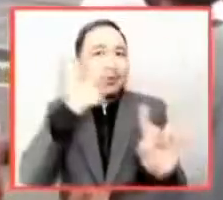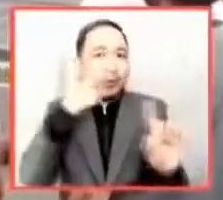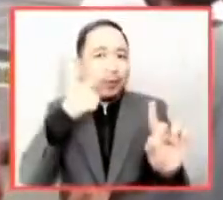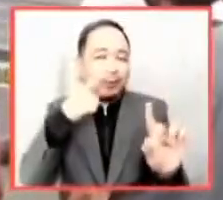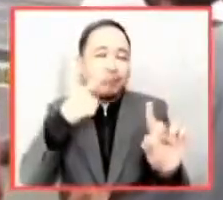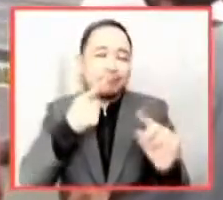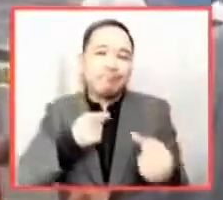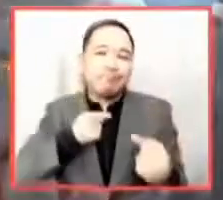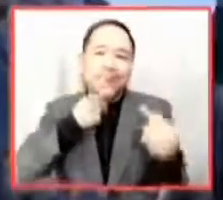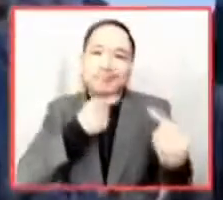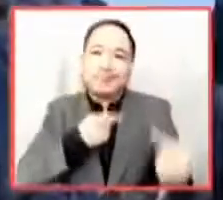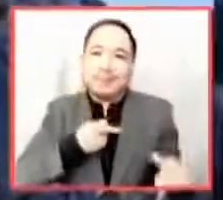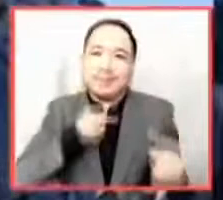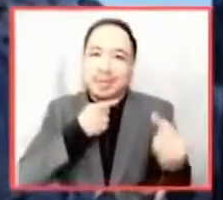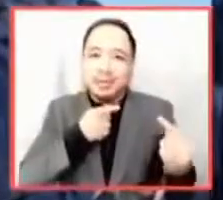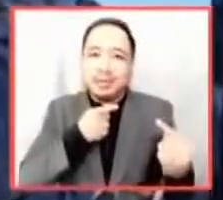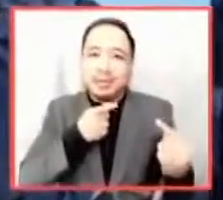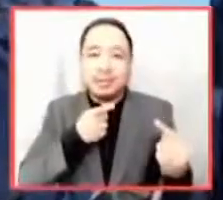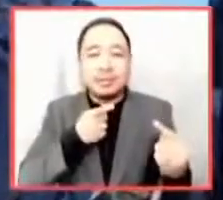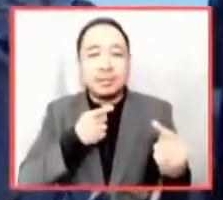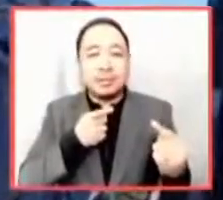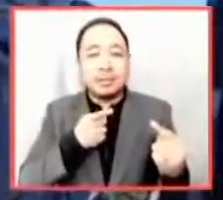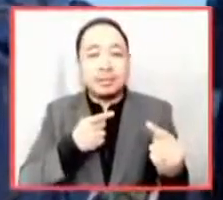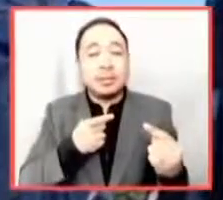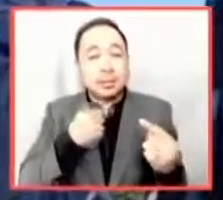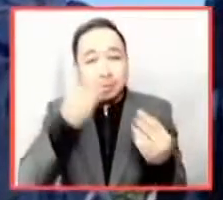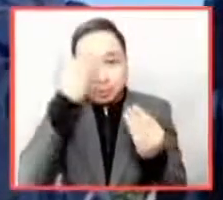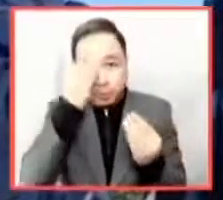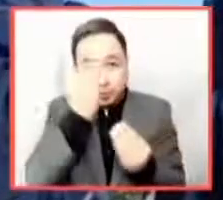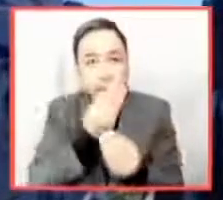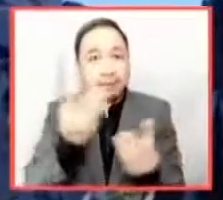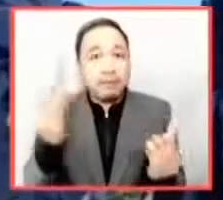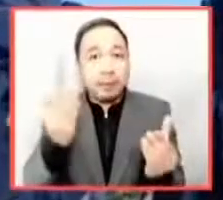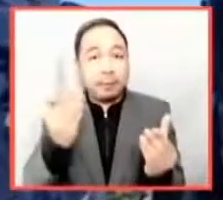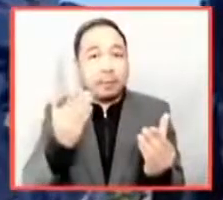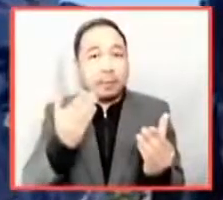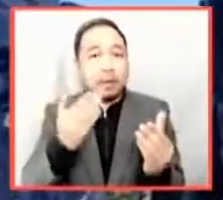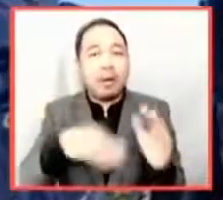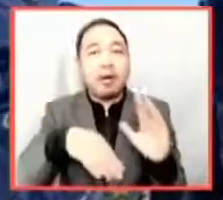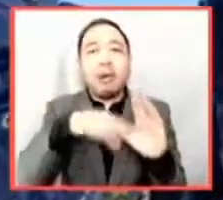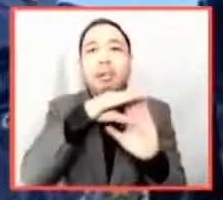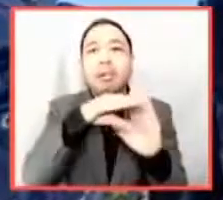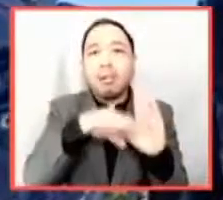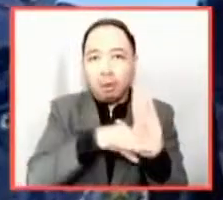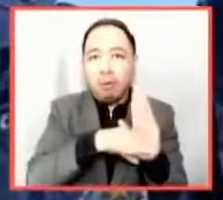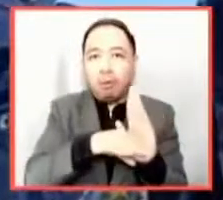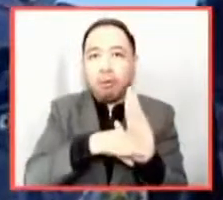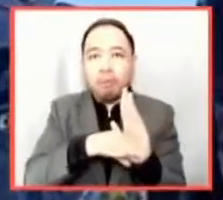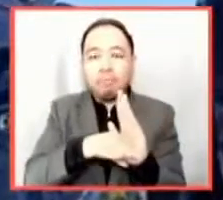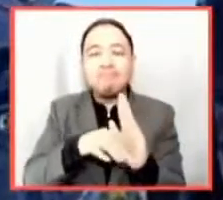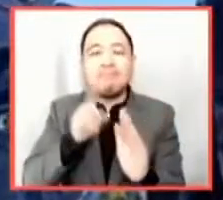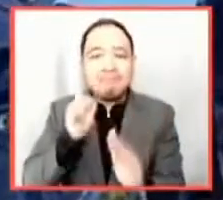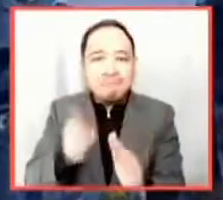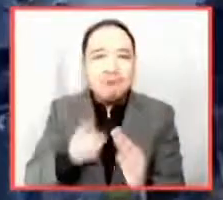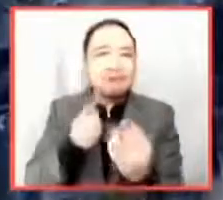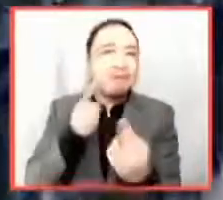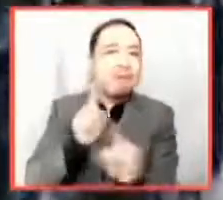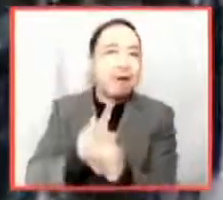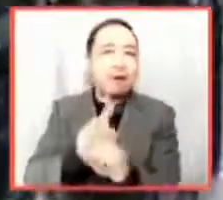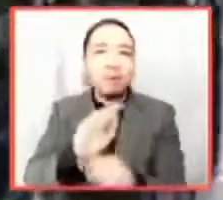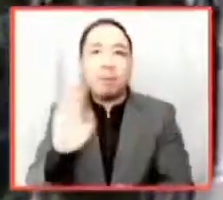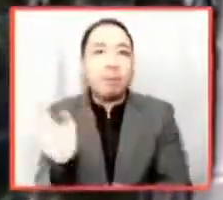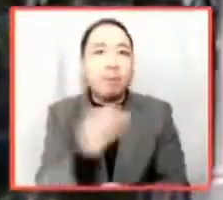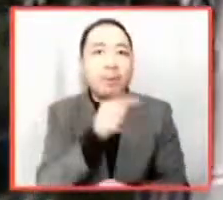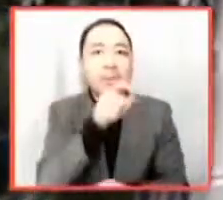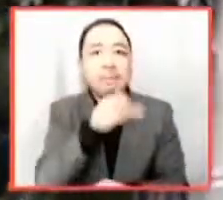I say this in no uncertain terms. The law applies to all. I have instructed